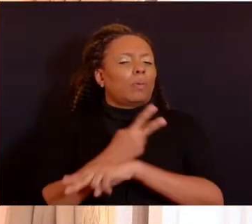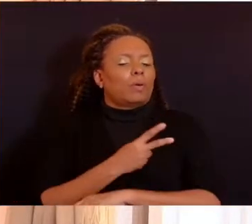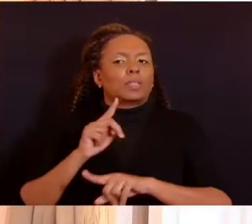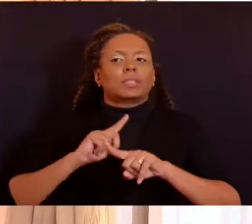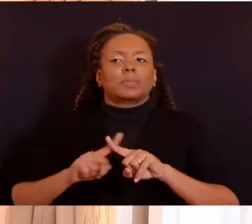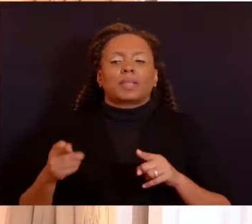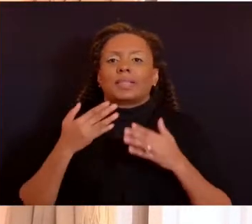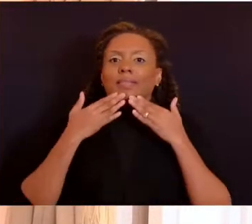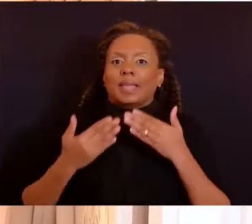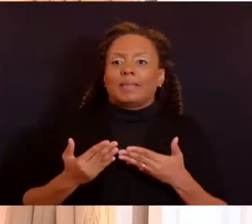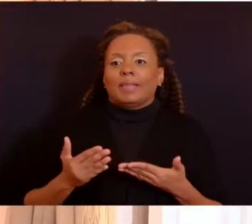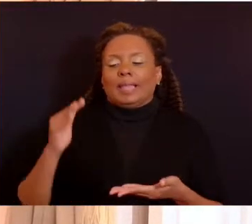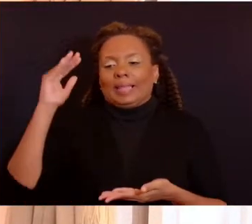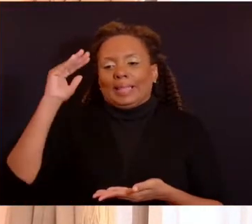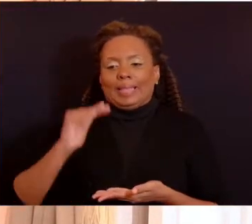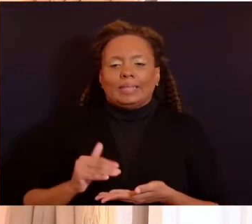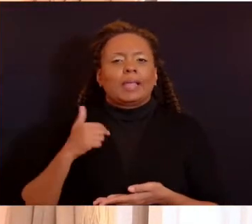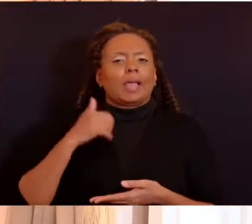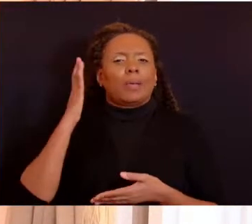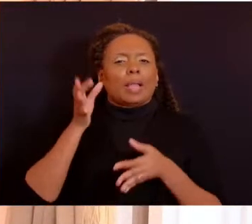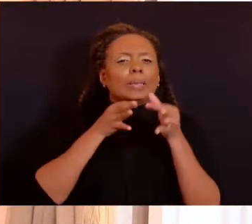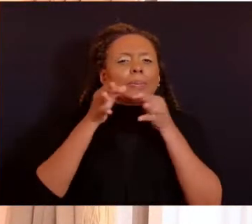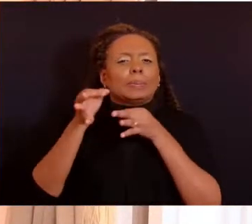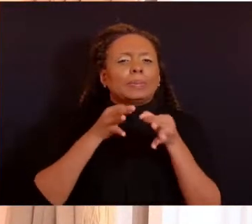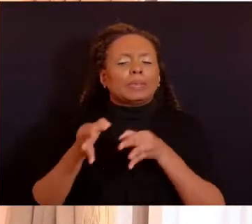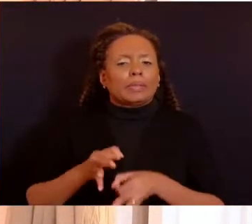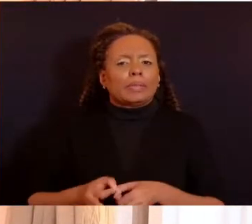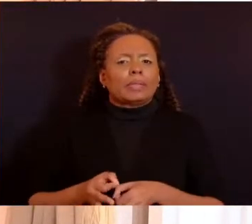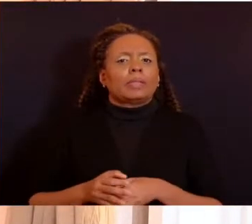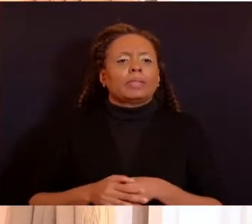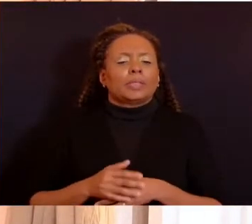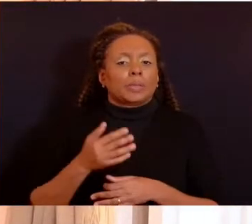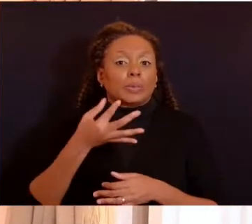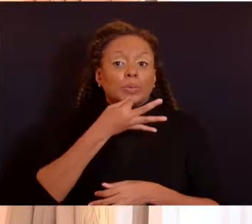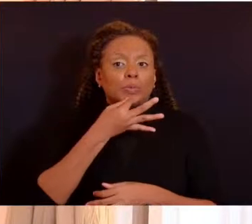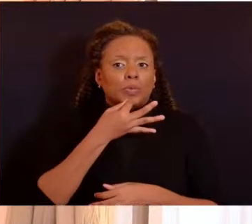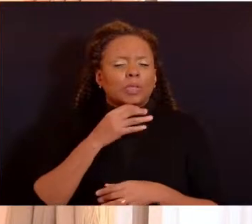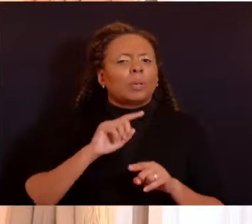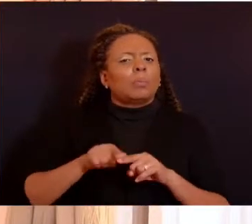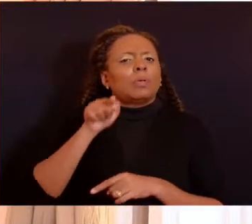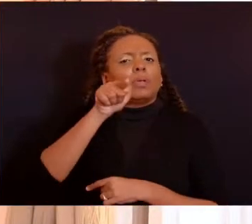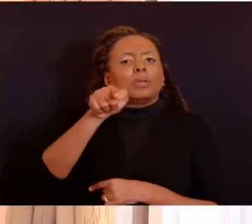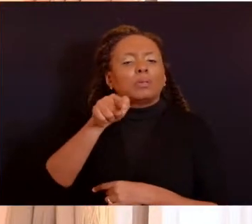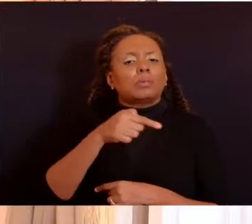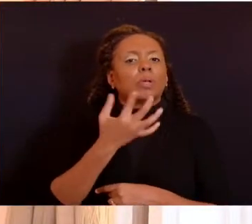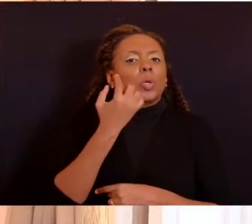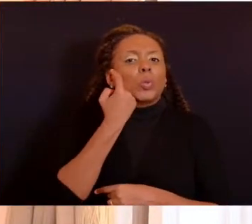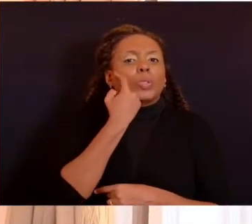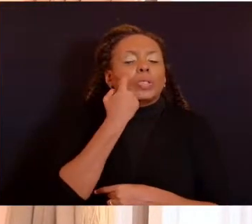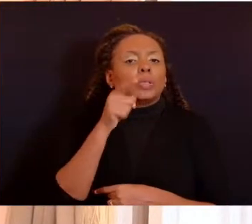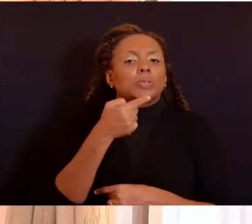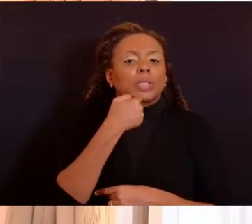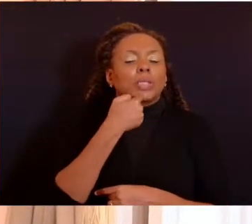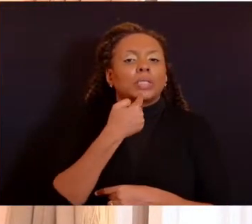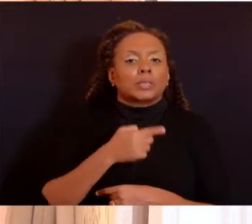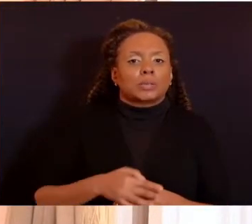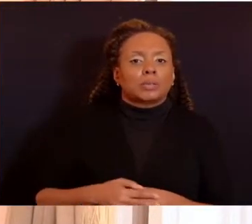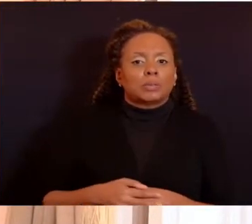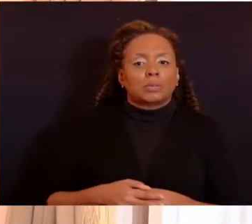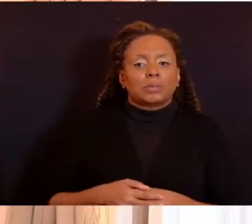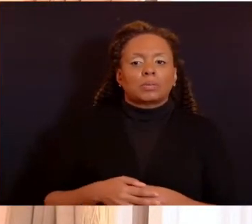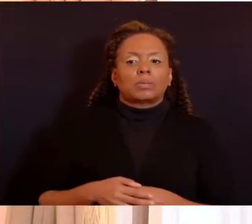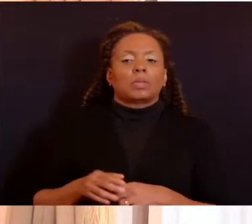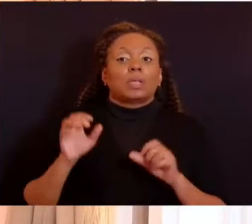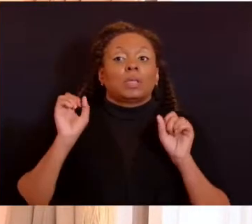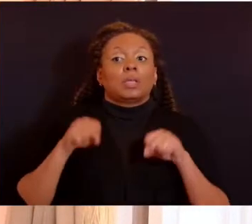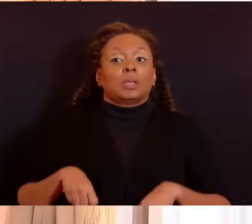I'll come to the details of the damage in a minute. But one of the things that you have advised us is that there is a risk of